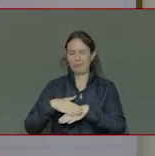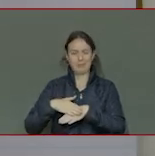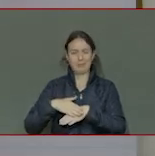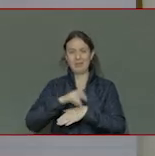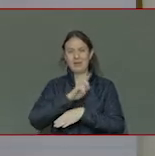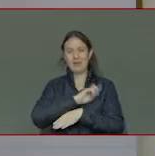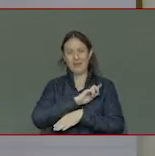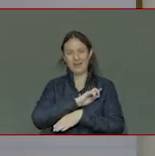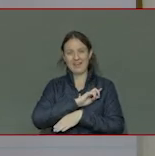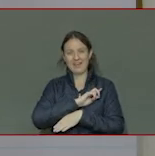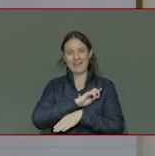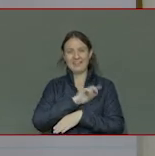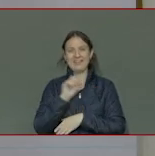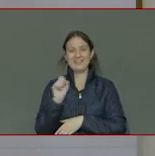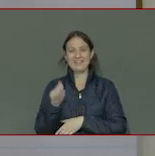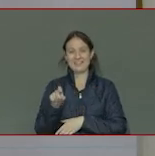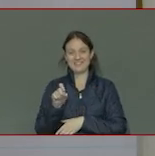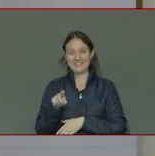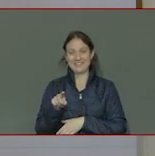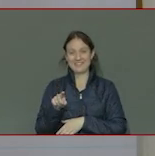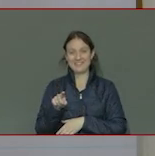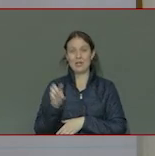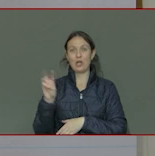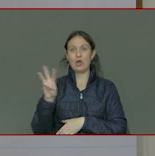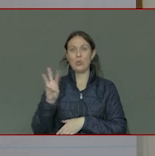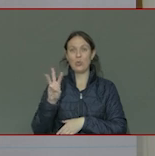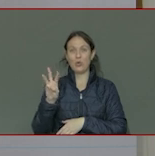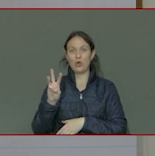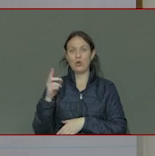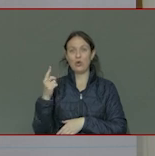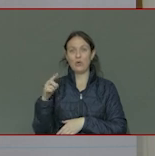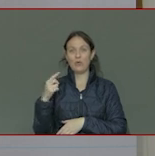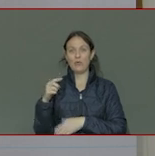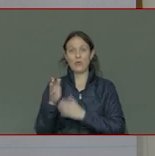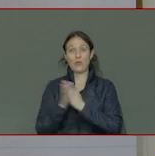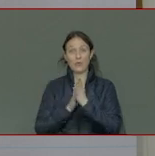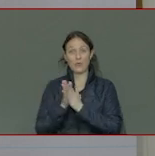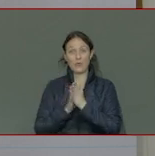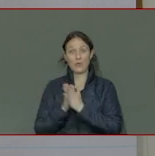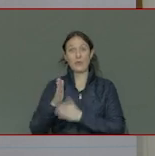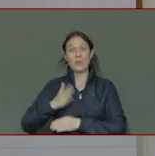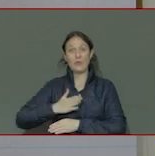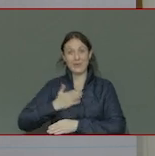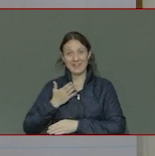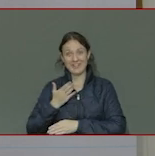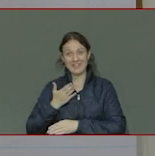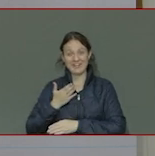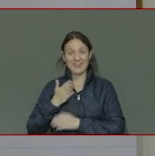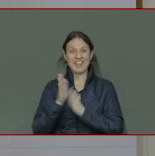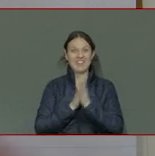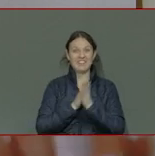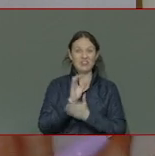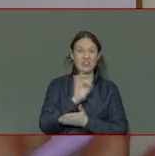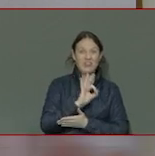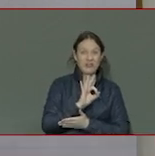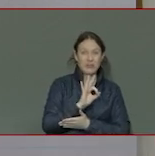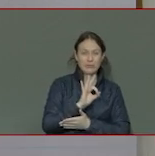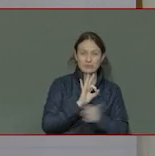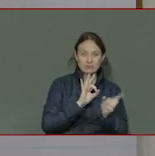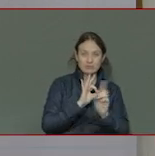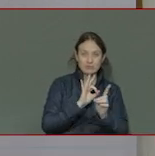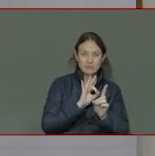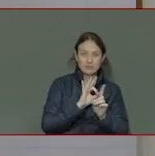they ask the work done on friction. They don't ask the frictional force, they ask